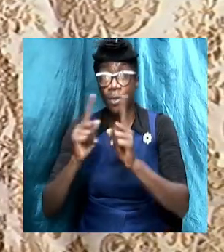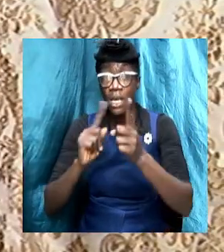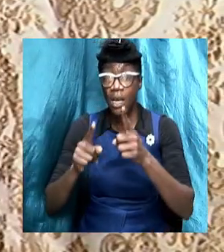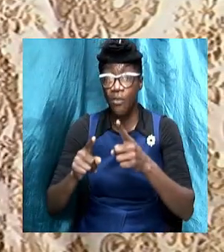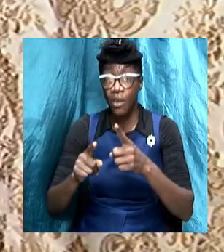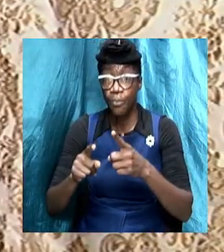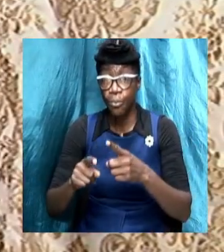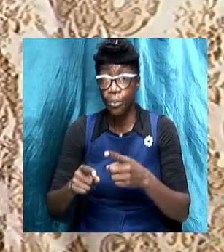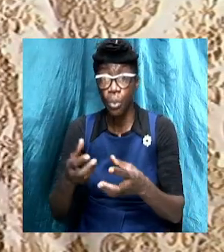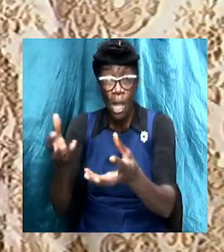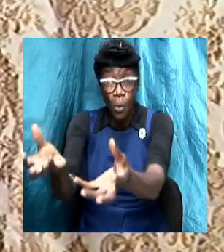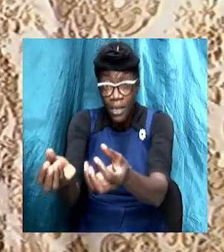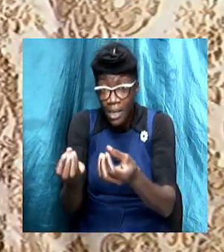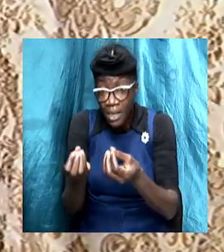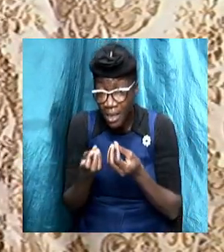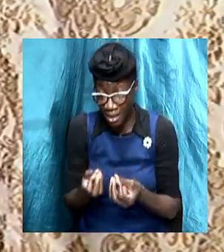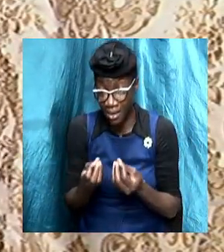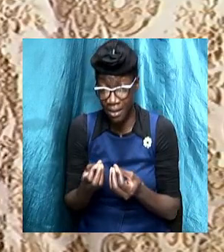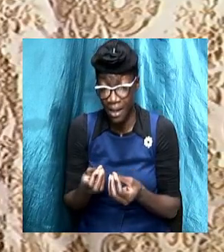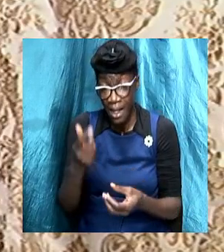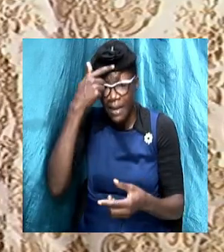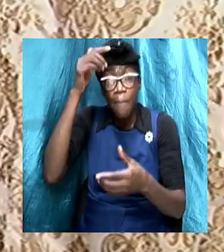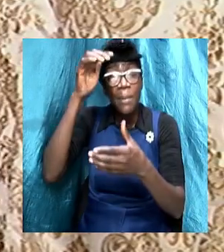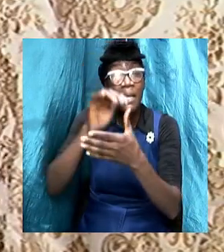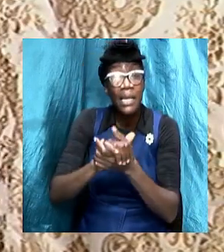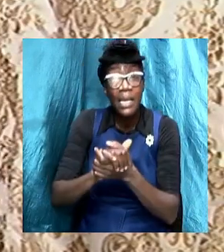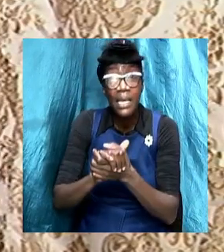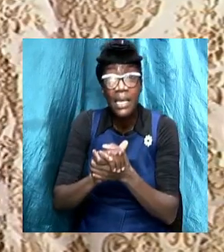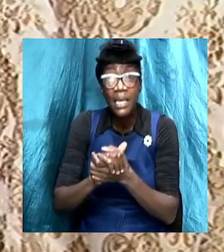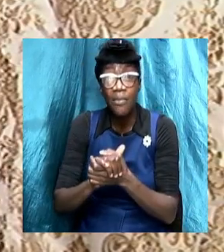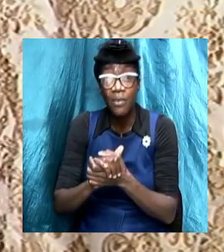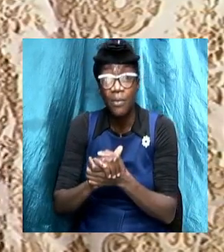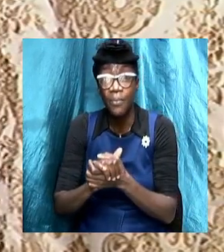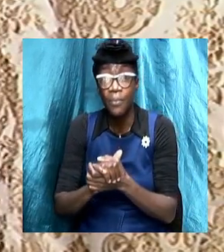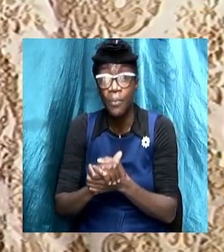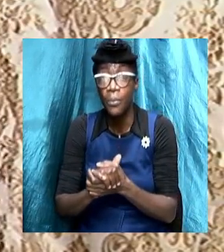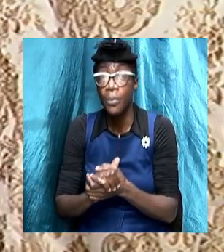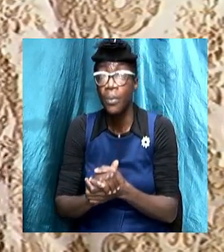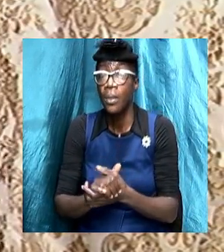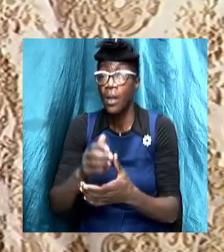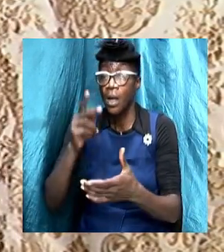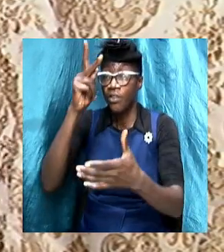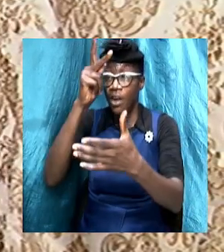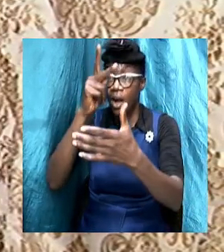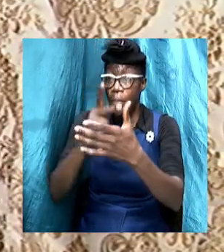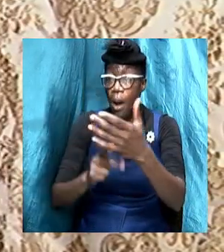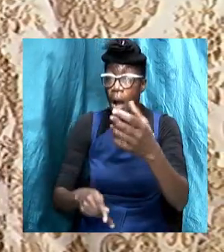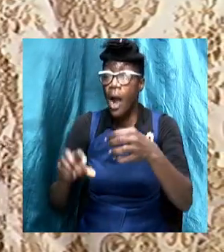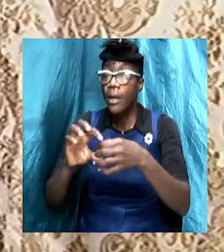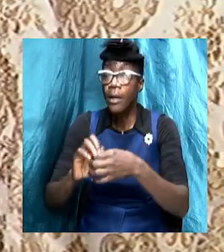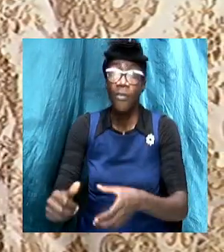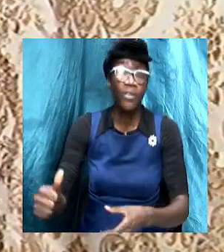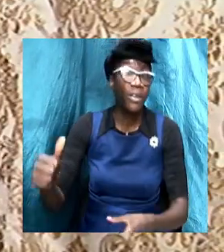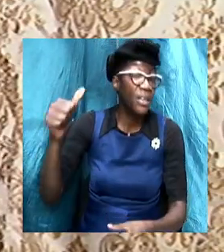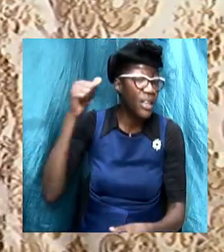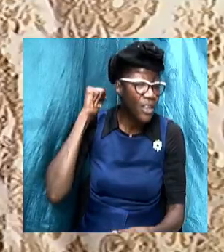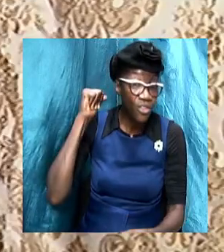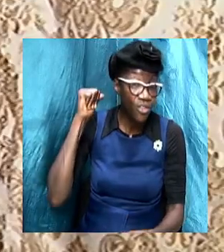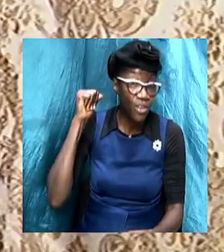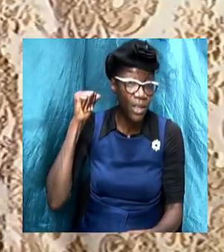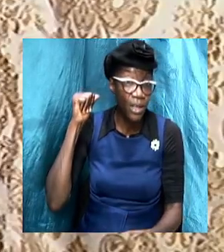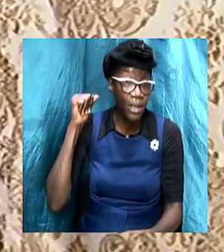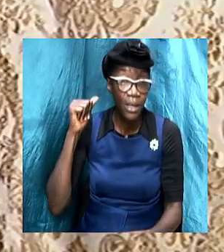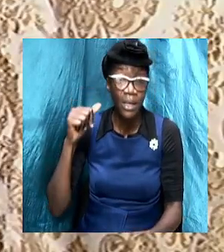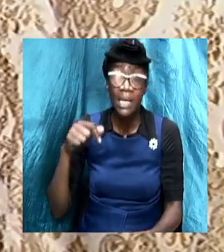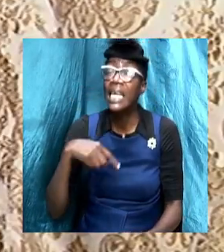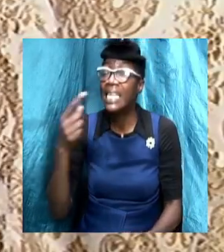of the achievements. It speaks of the beliefs, etc., which are a part of a history or a group. Can I tell